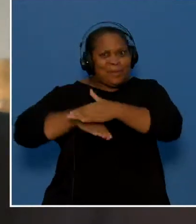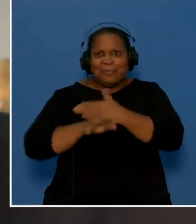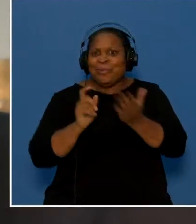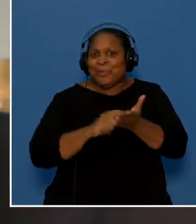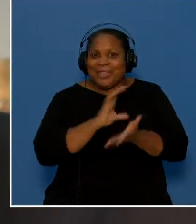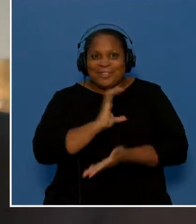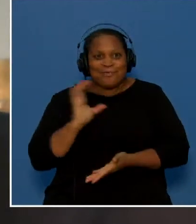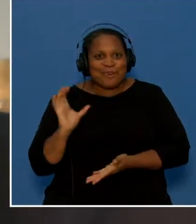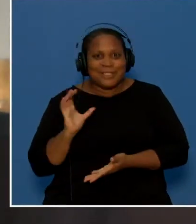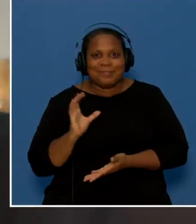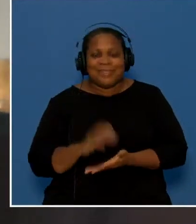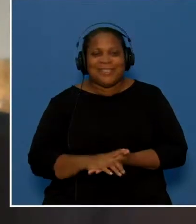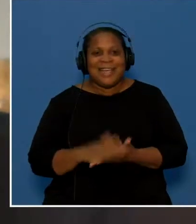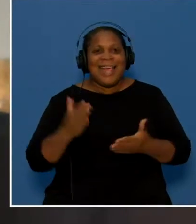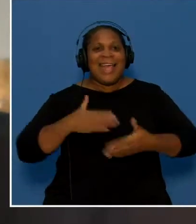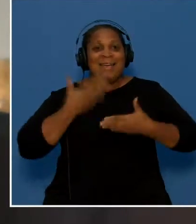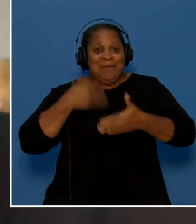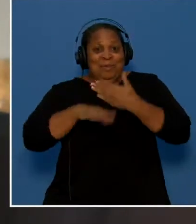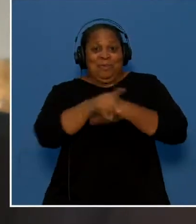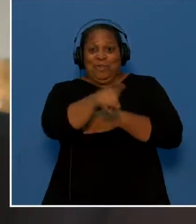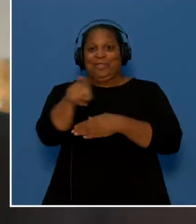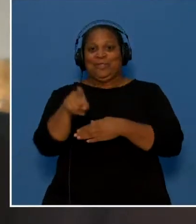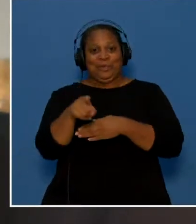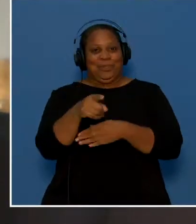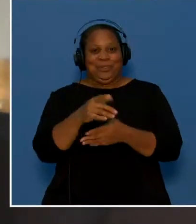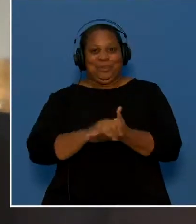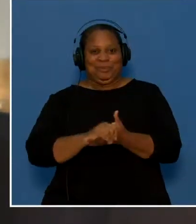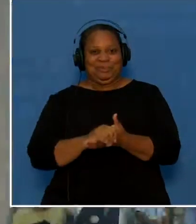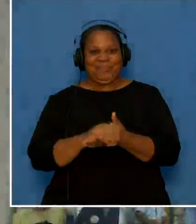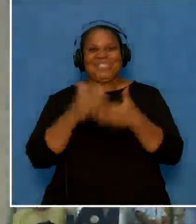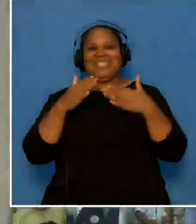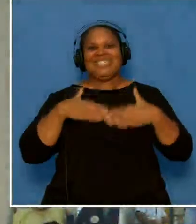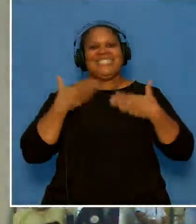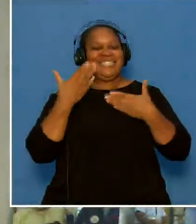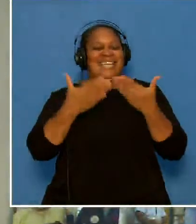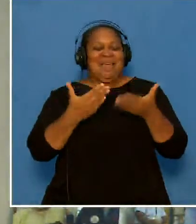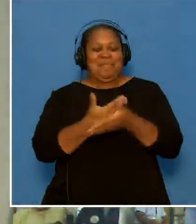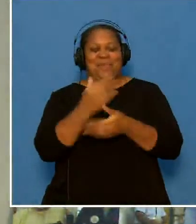Christmas. Have a Happy New Year to you. Happy New Year, Trevor.